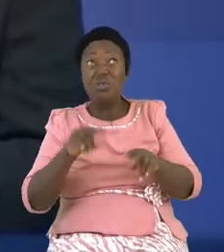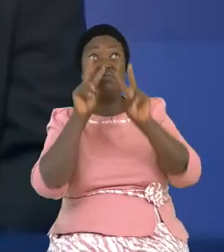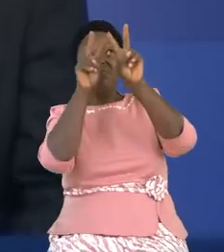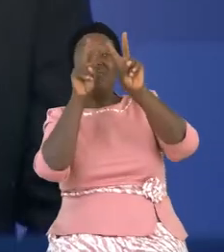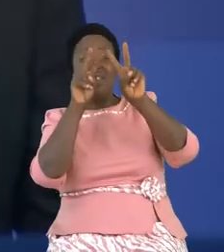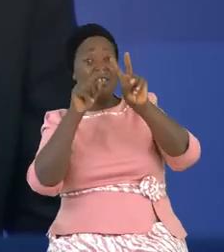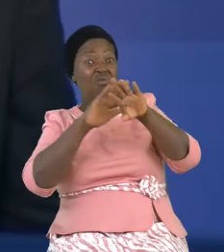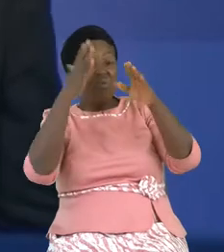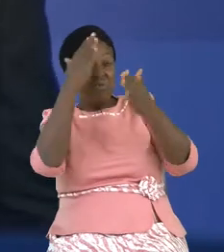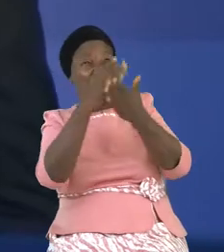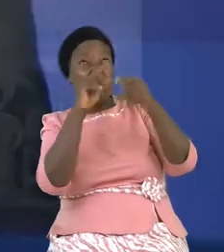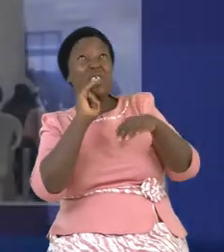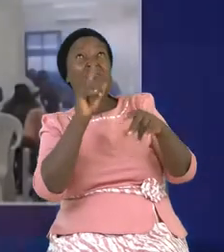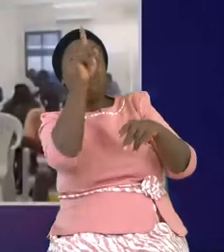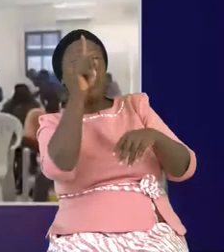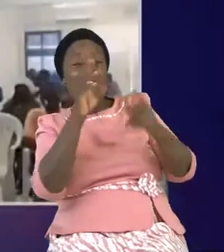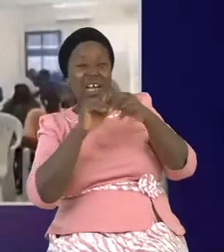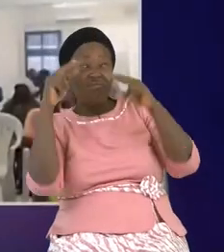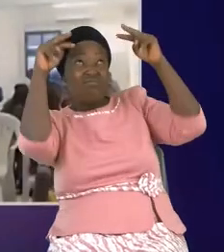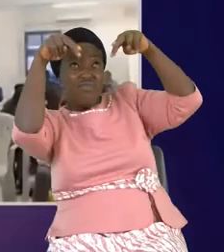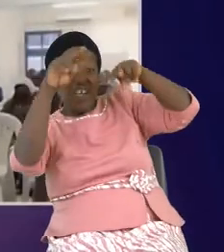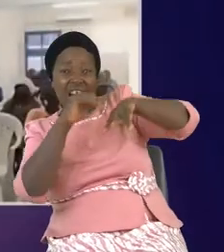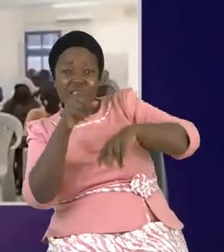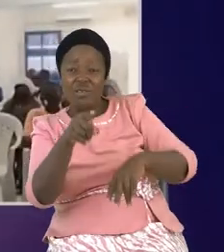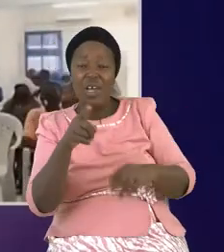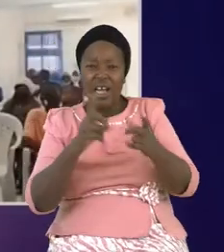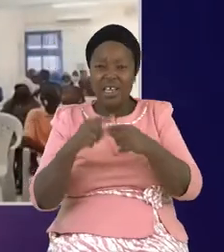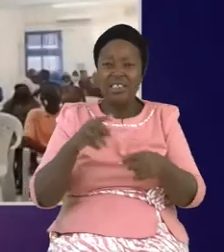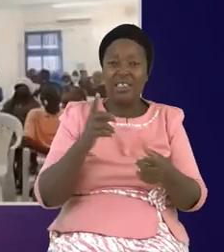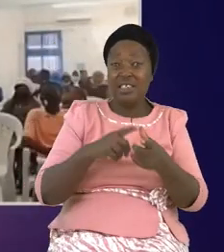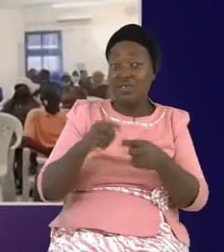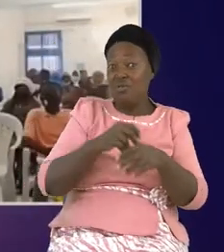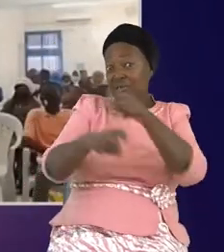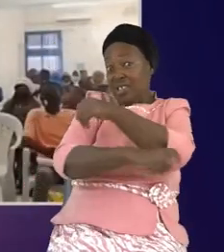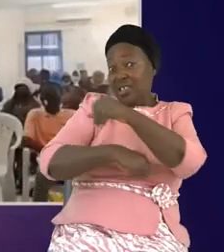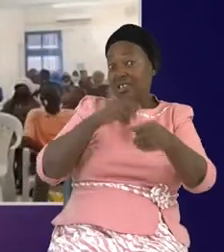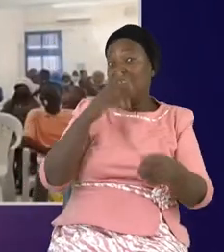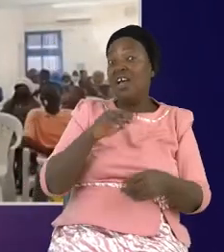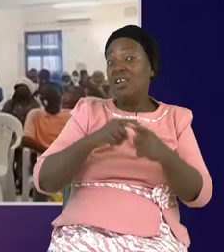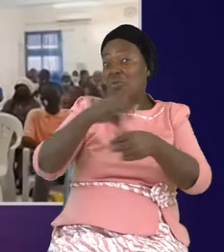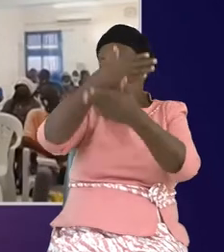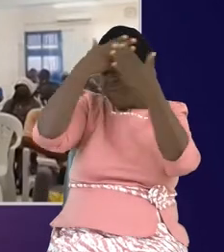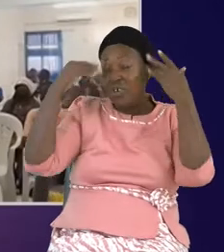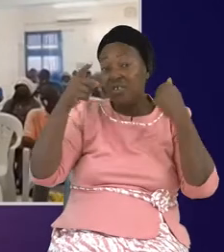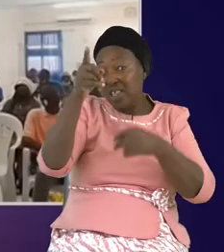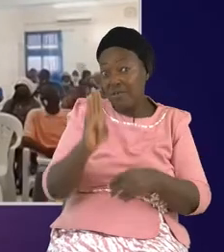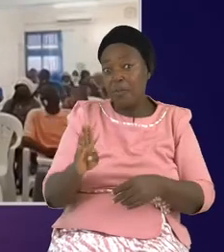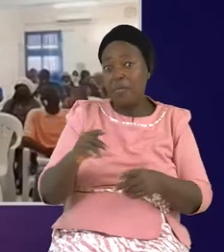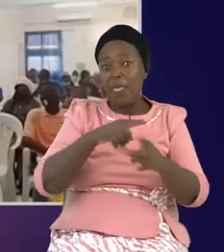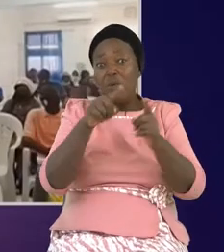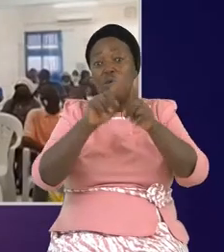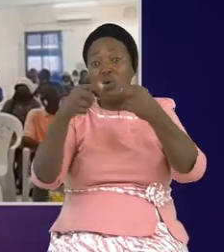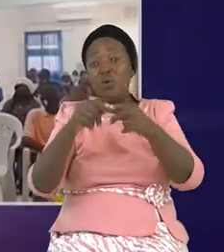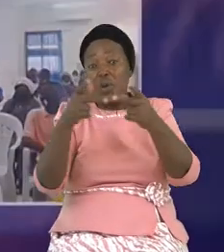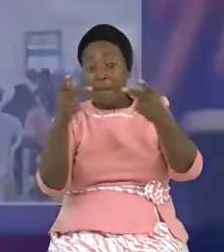there and is looking down at you. And then you steal, you've forgotten God. When you go to places you